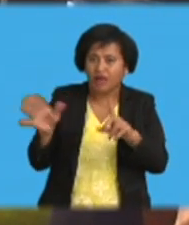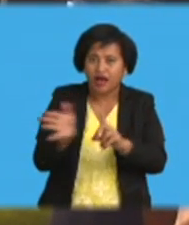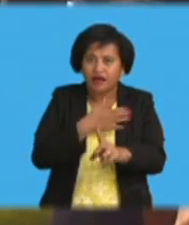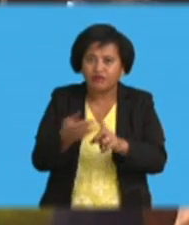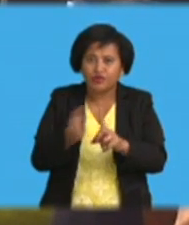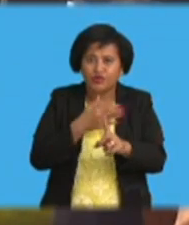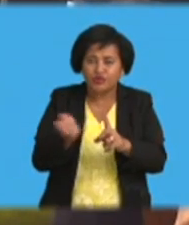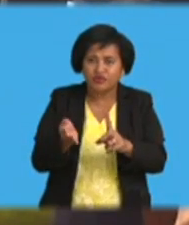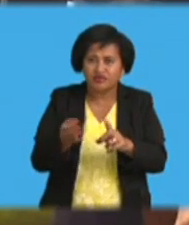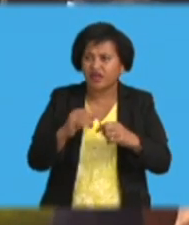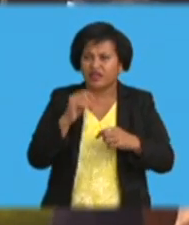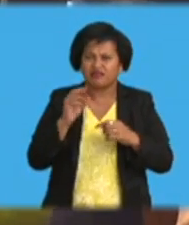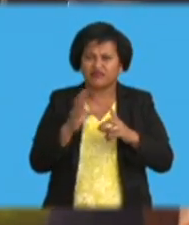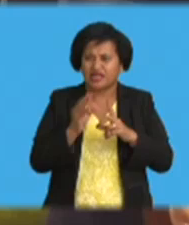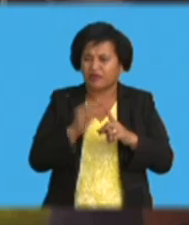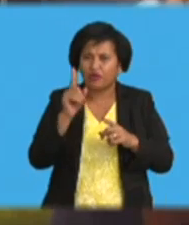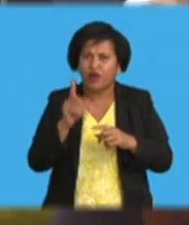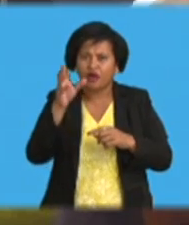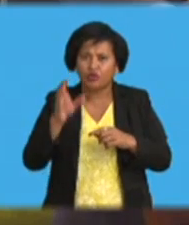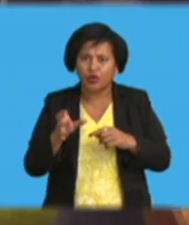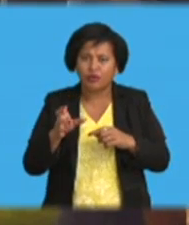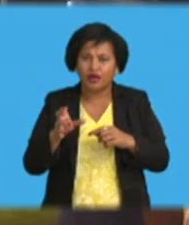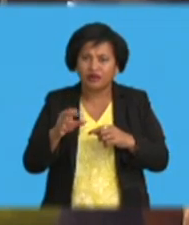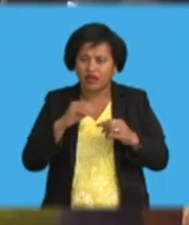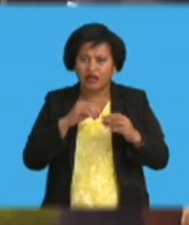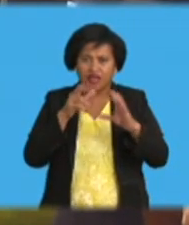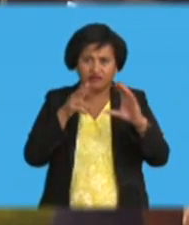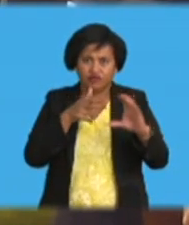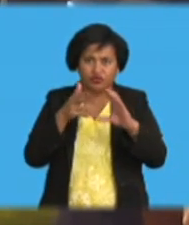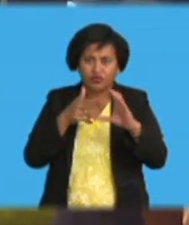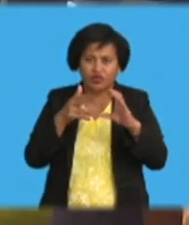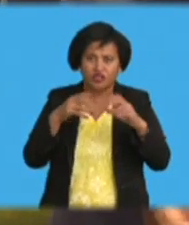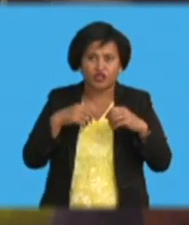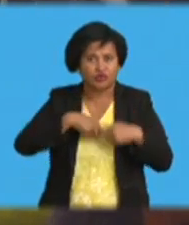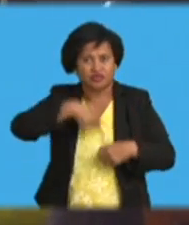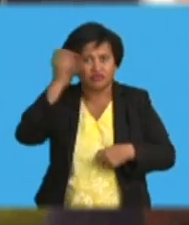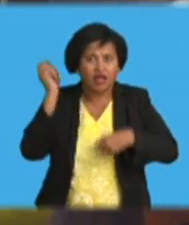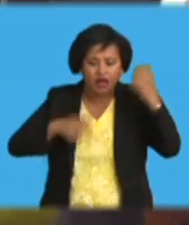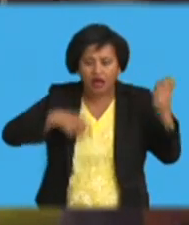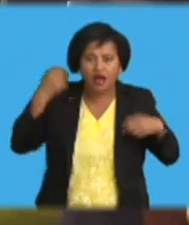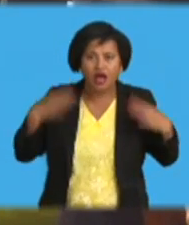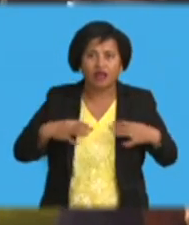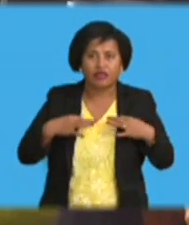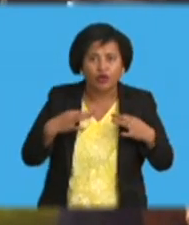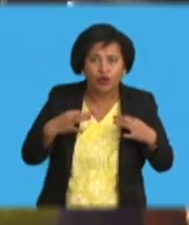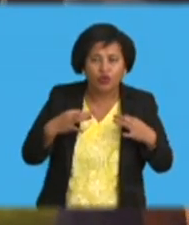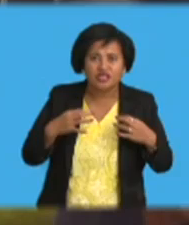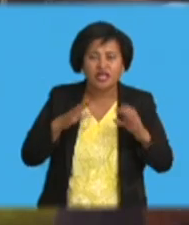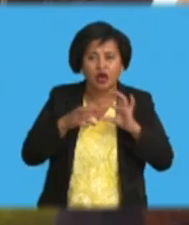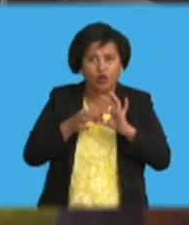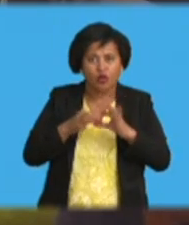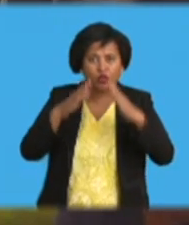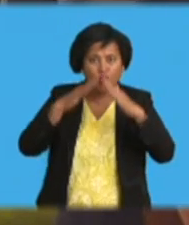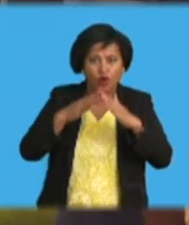recently whose privacy was violated to the extreme, as she was live-streamed while undressing without her consent in the privacy of her own home,